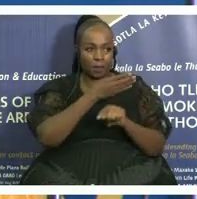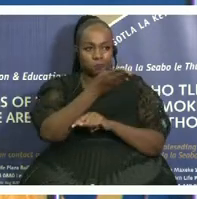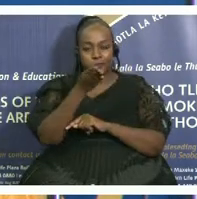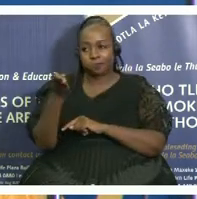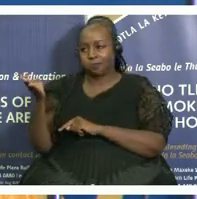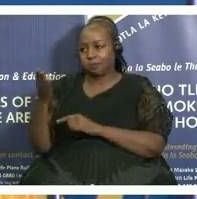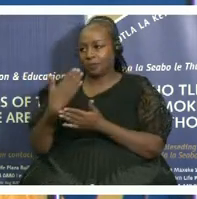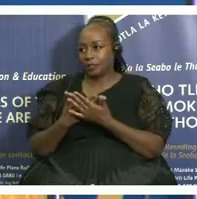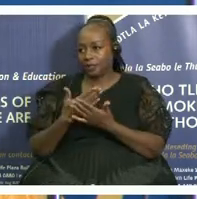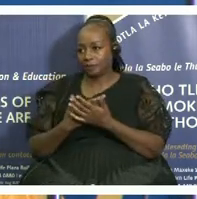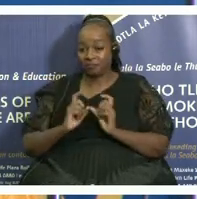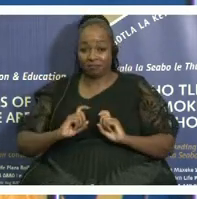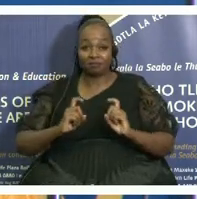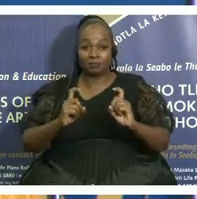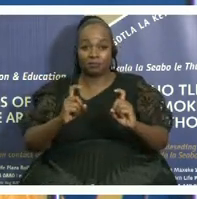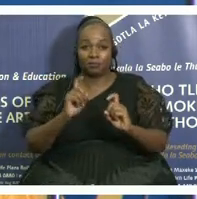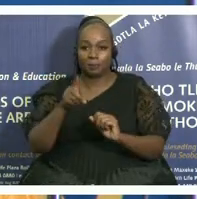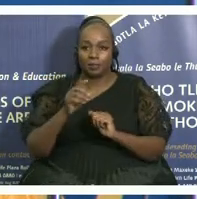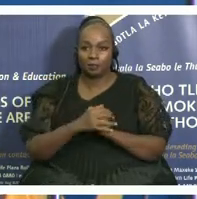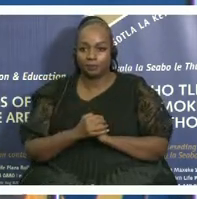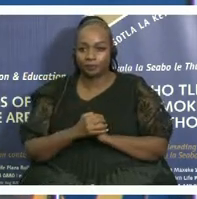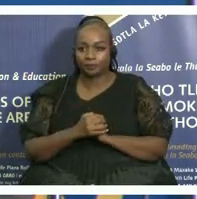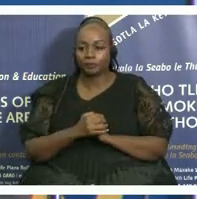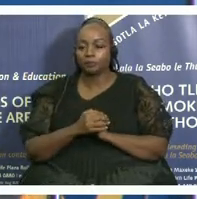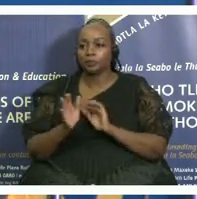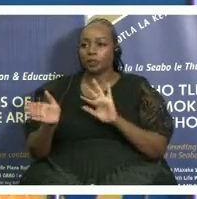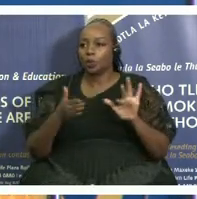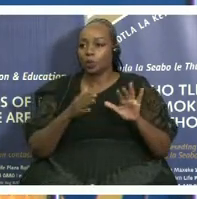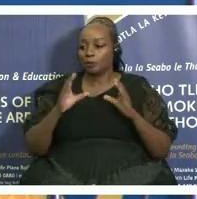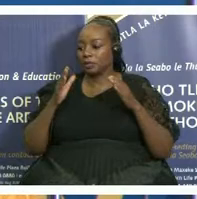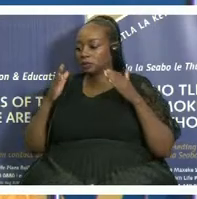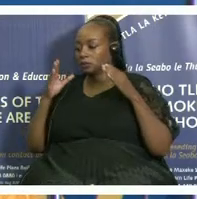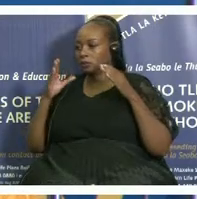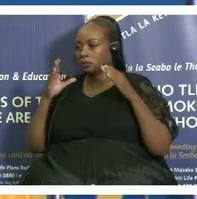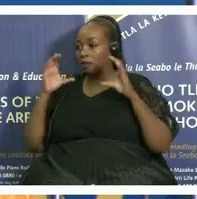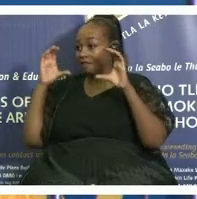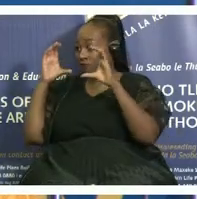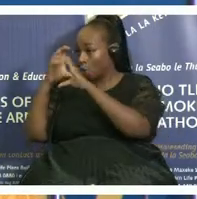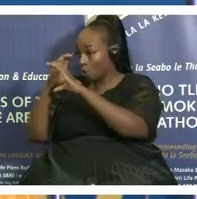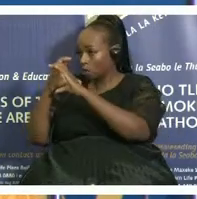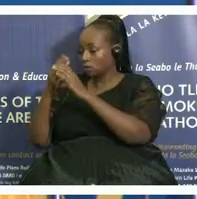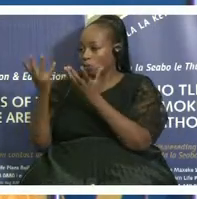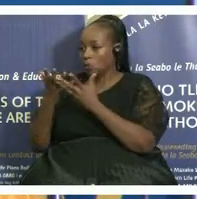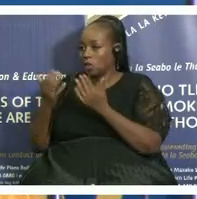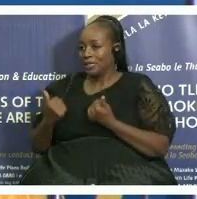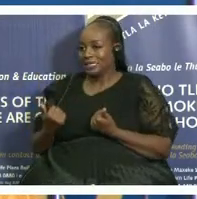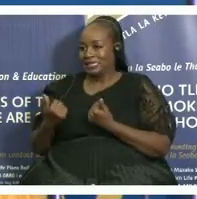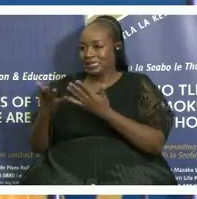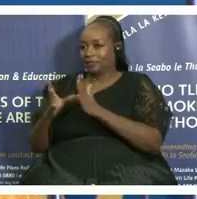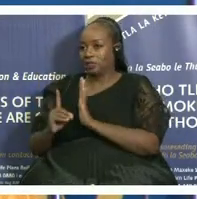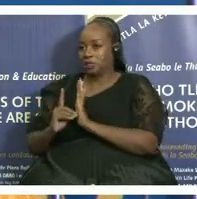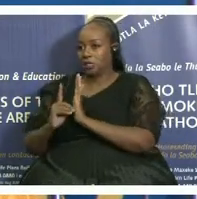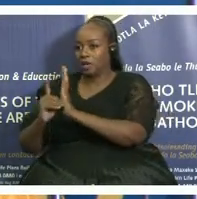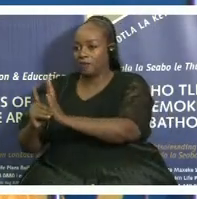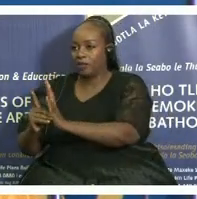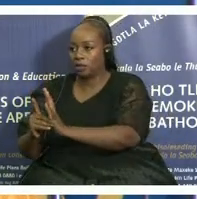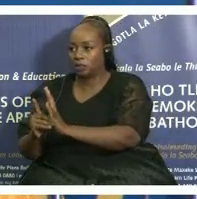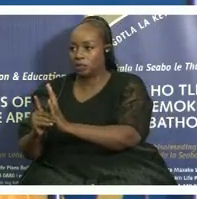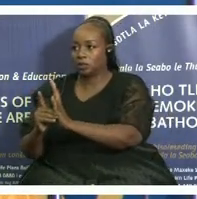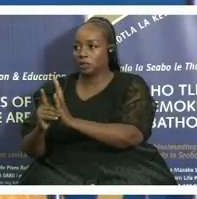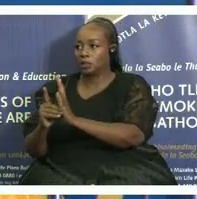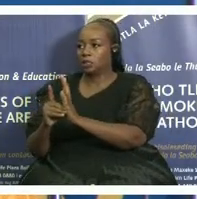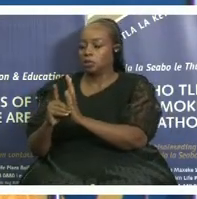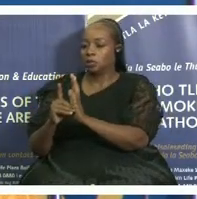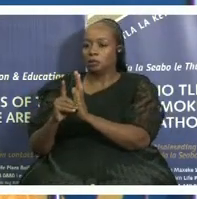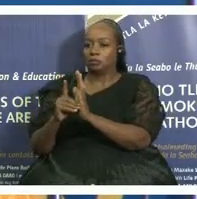of urgency. We must direct our focus to the basic service delivery imperatives: reliable and clean water